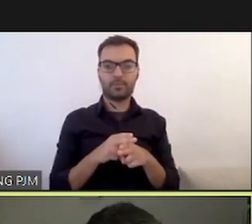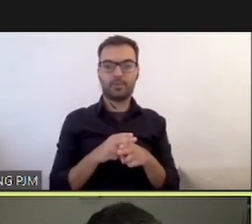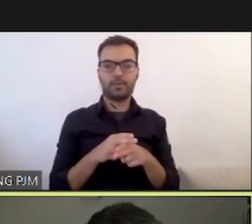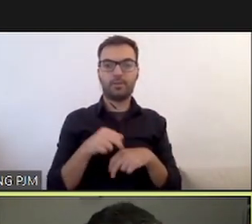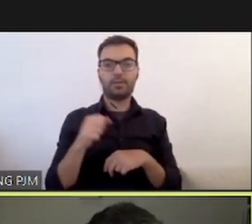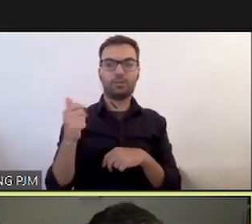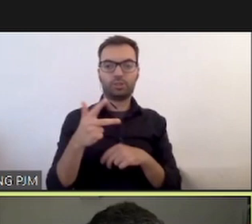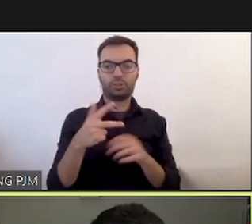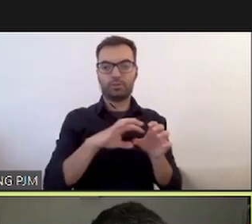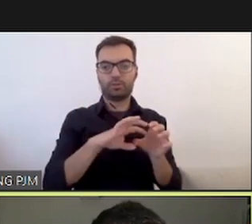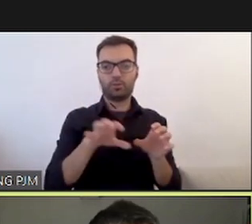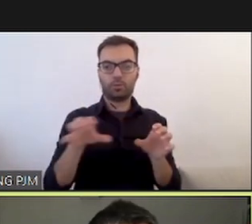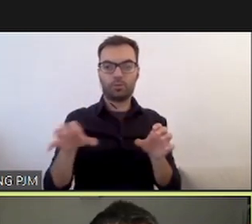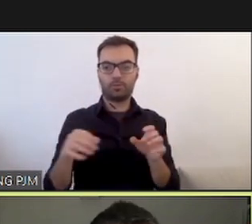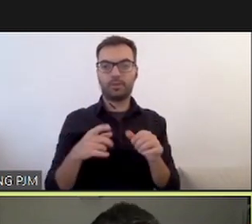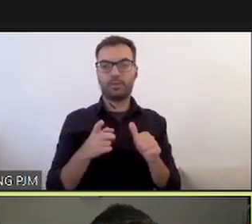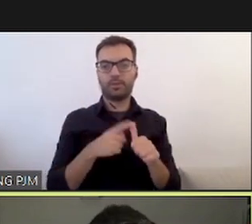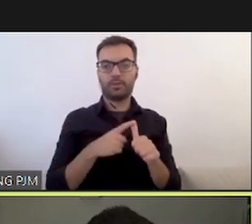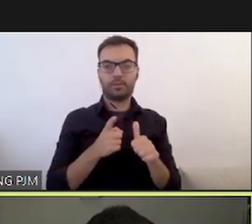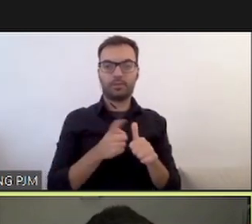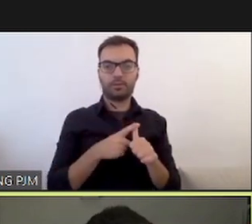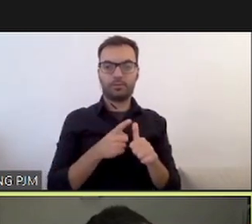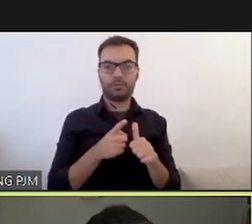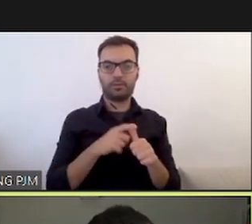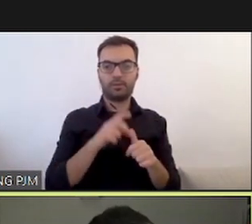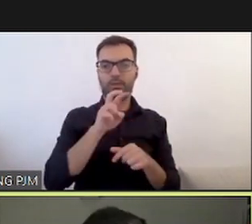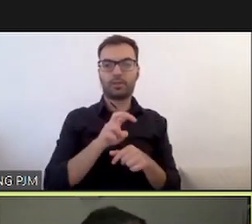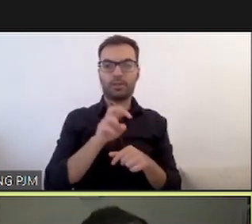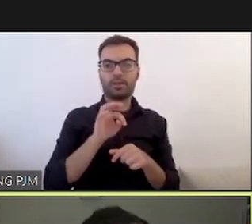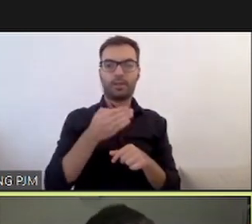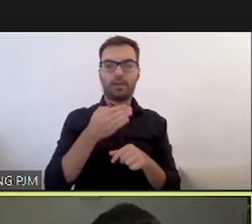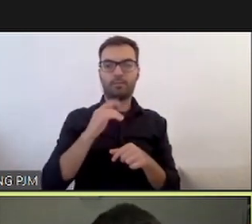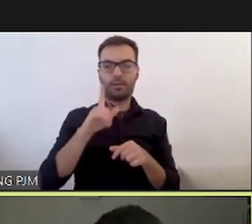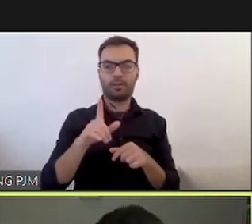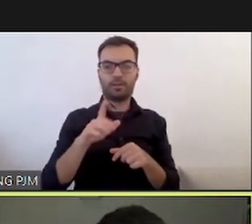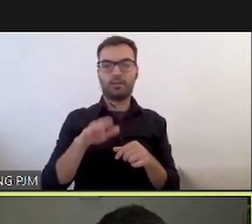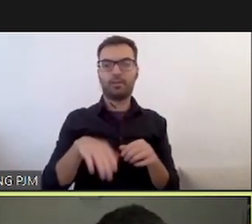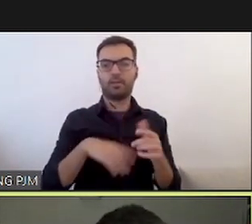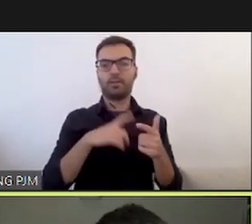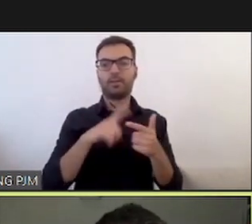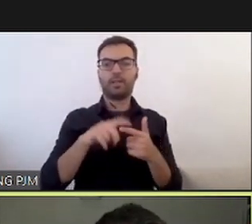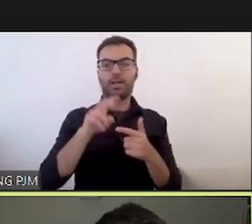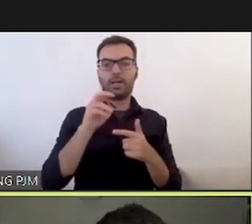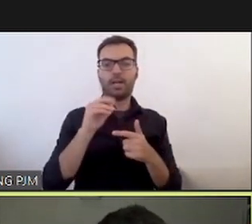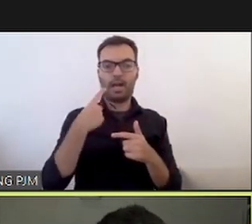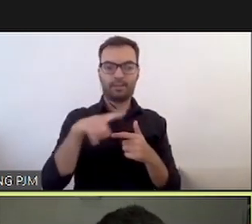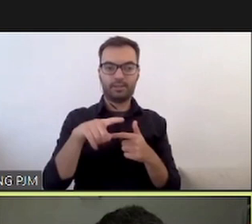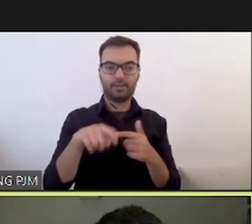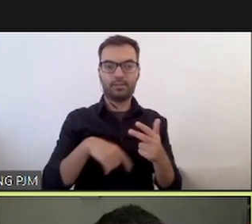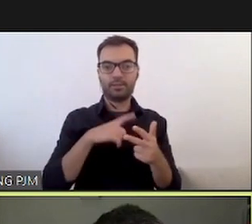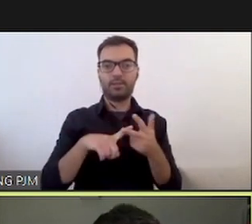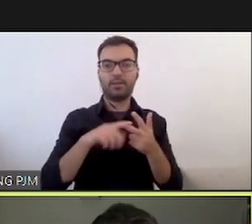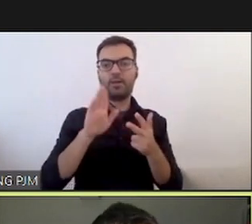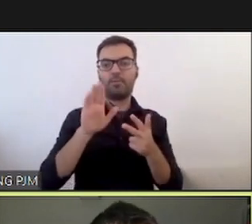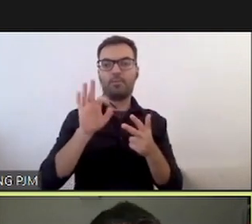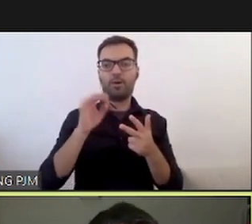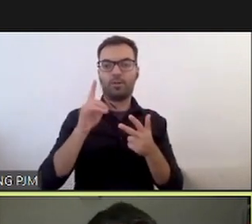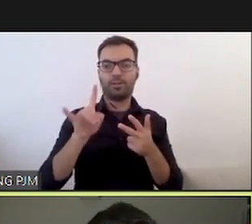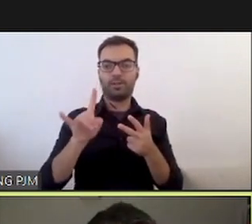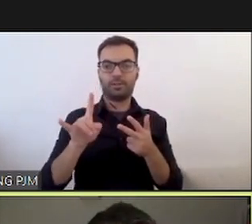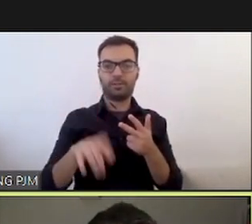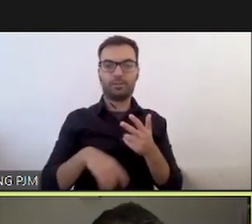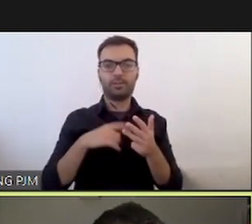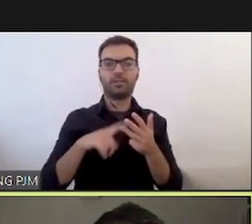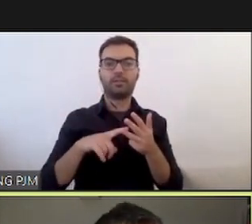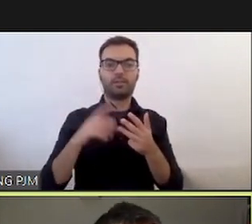3 sections. First thing is the HTML, and then you're having the head, body, and you just close